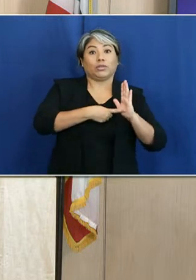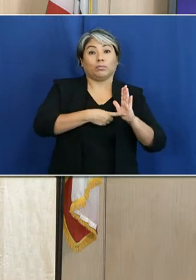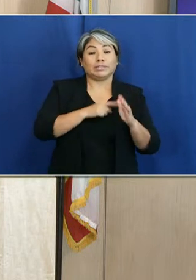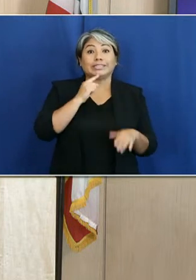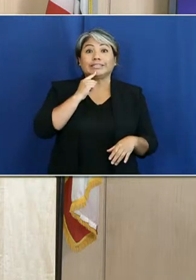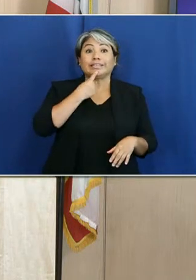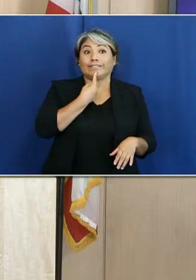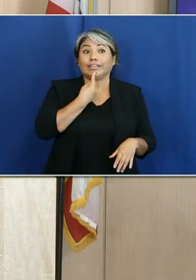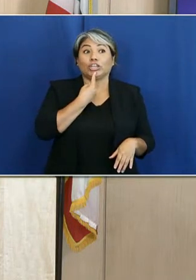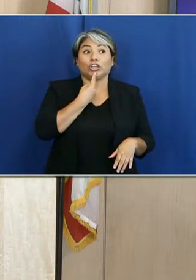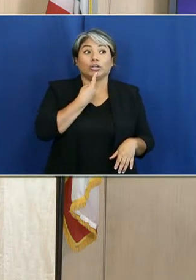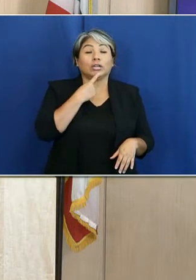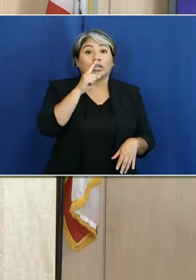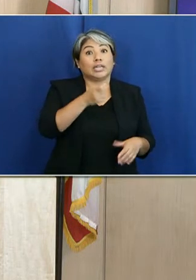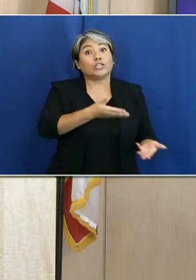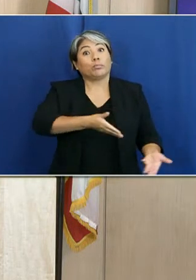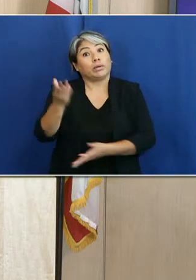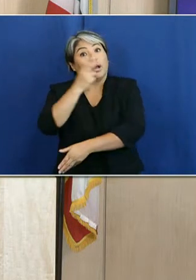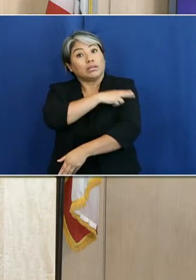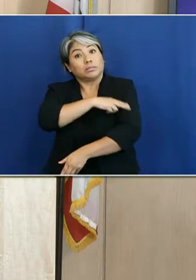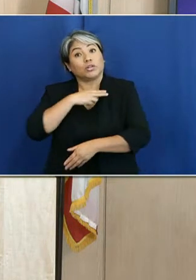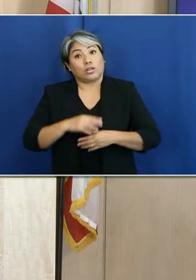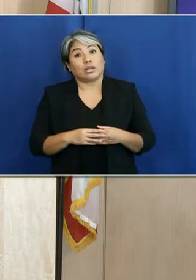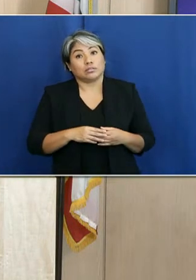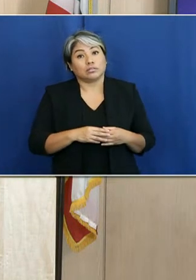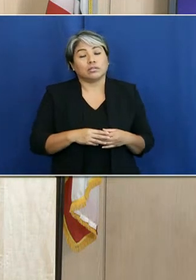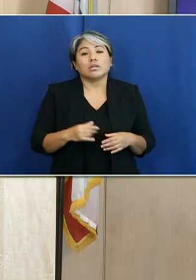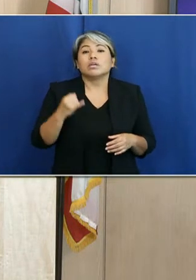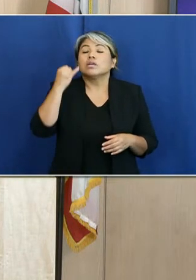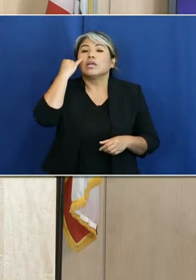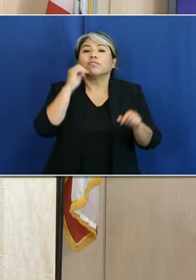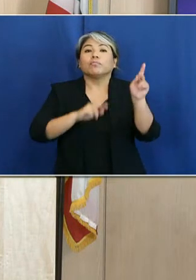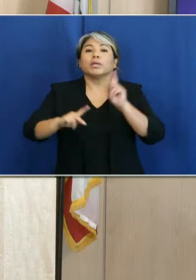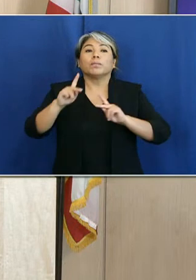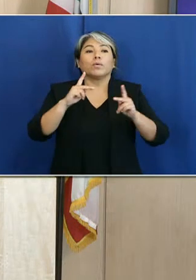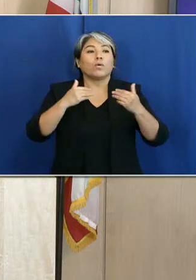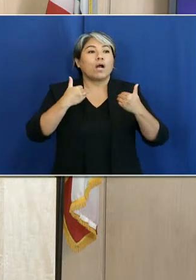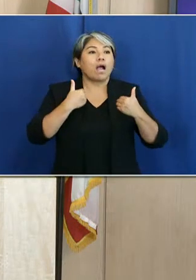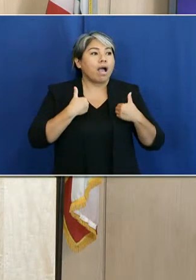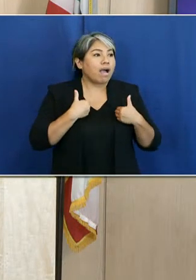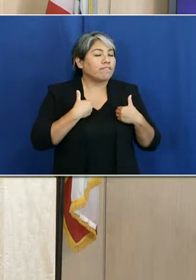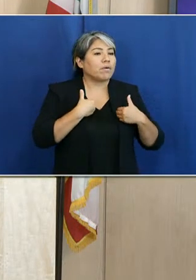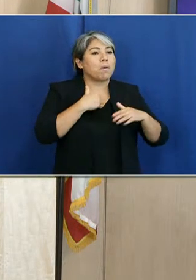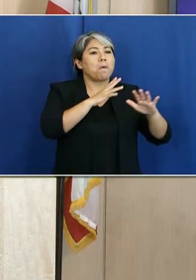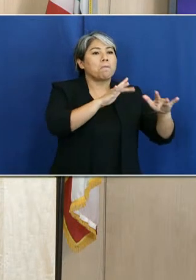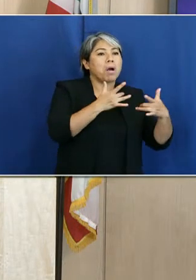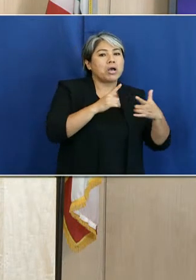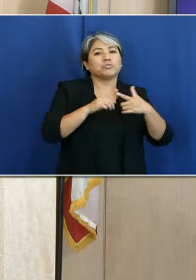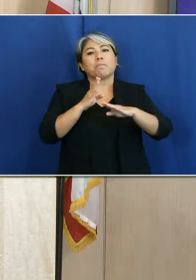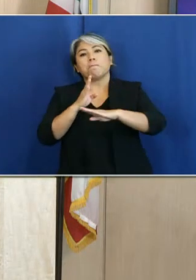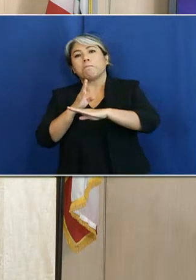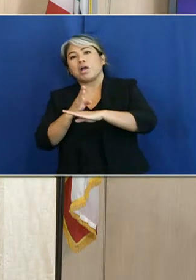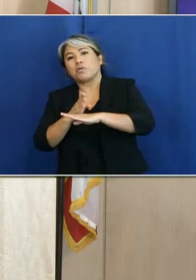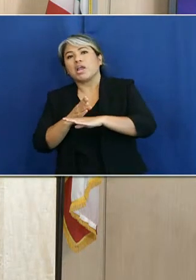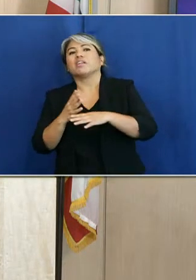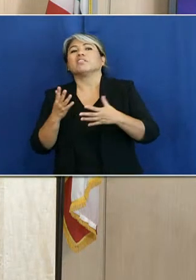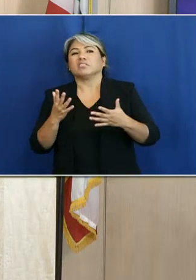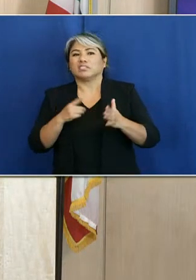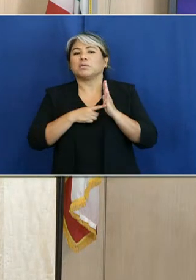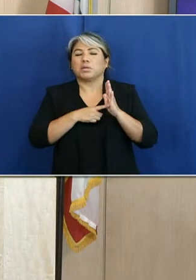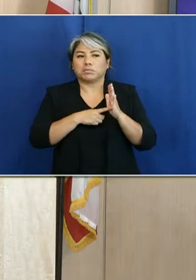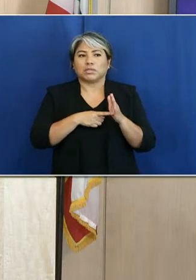are severe, they need to be hospitalized. If people have mild to moderate symptoms, they are asked